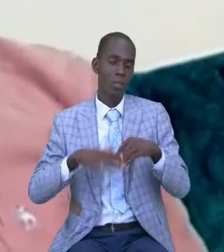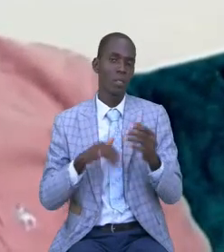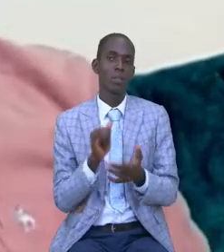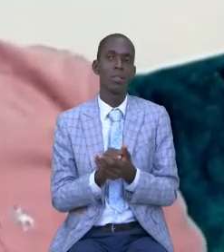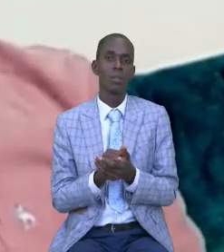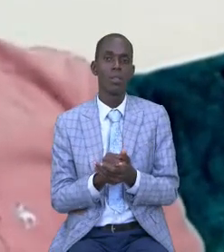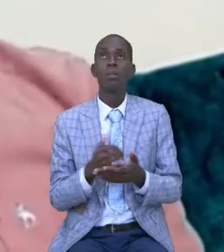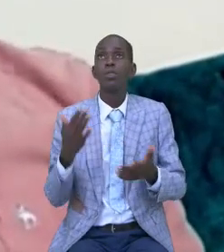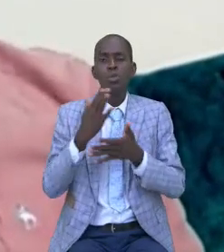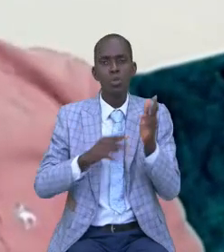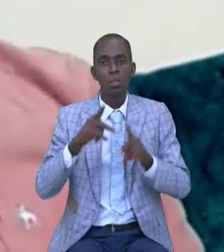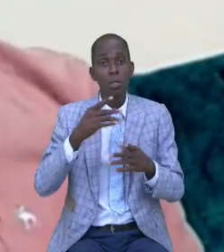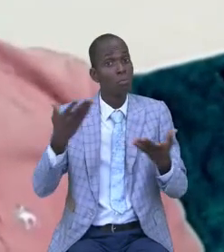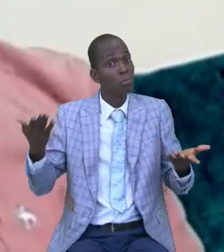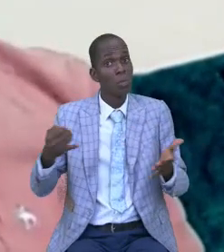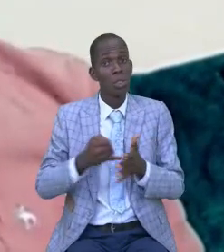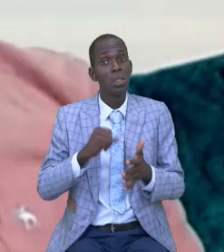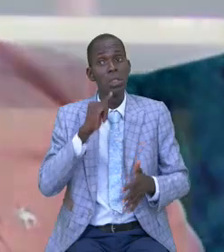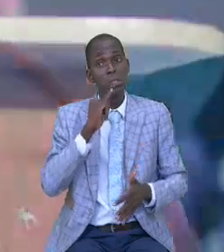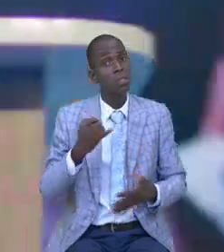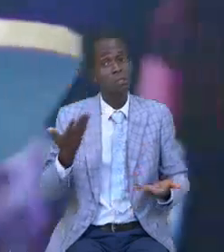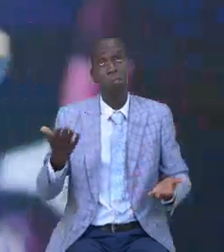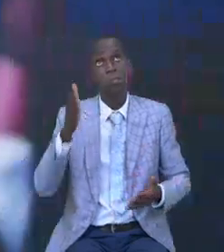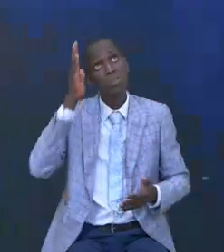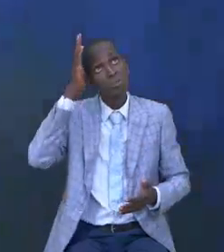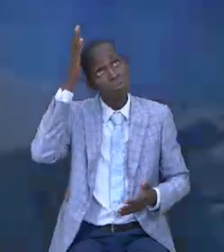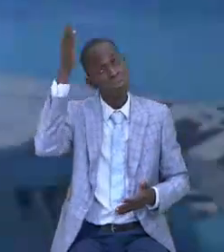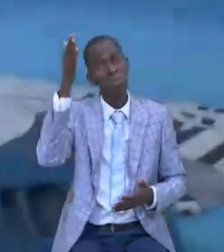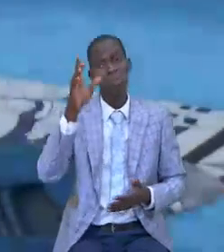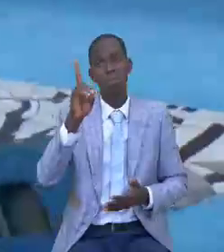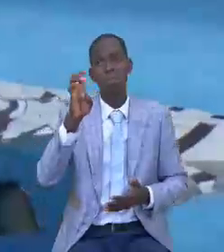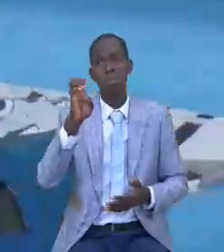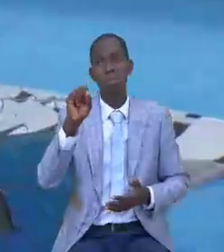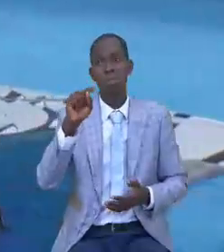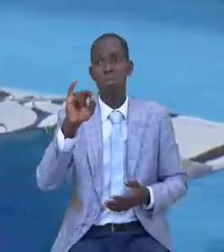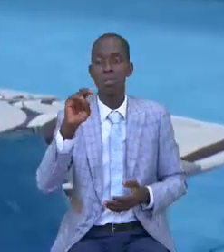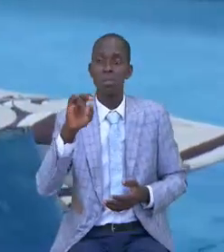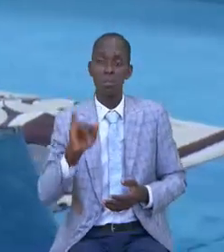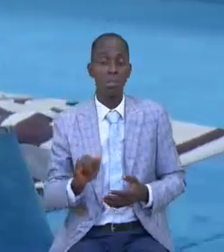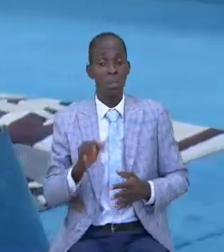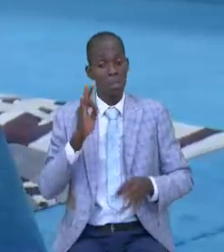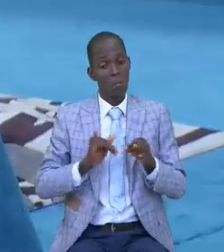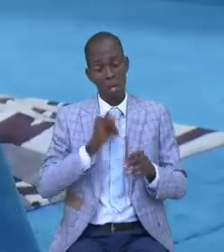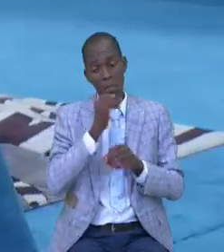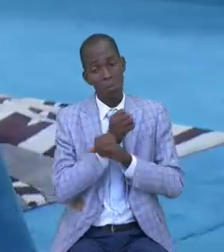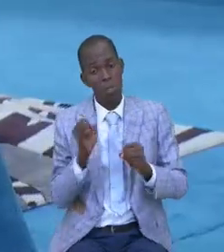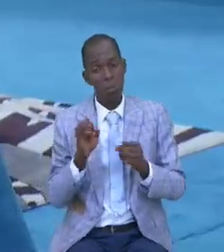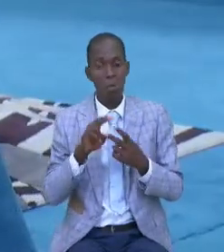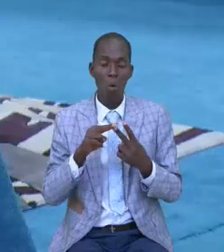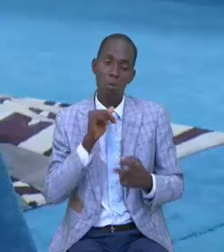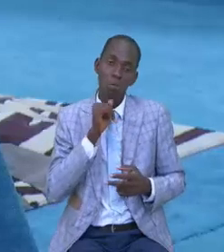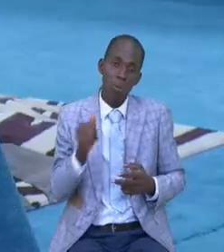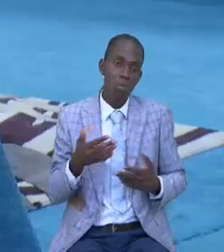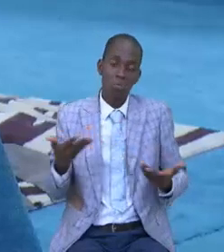destiny. Whether I get saved or not, destiny. All right.